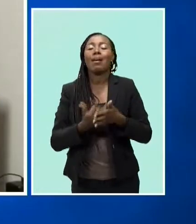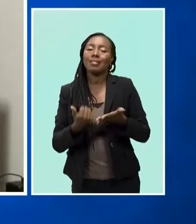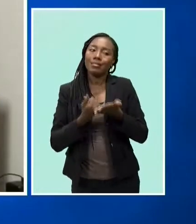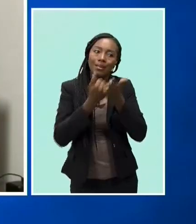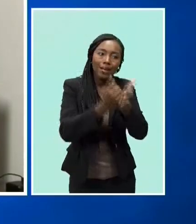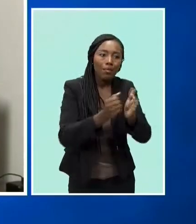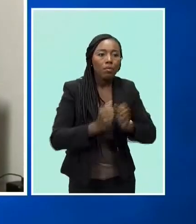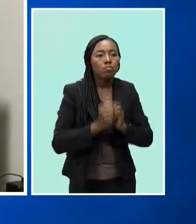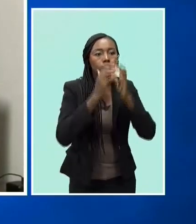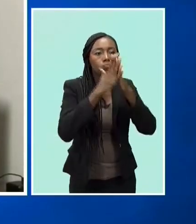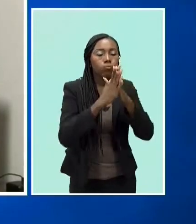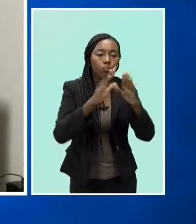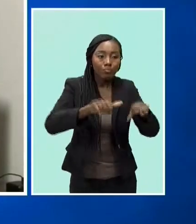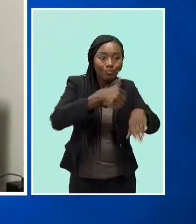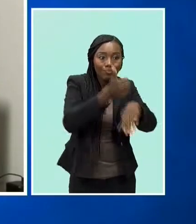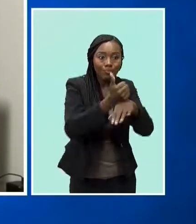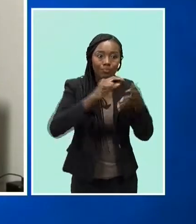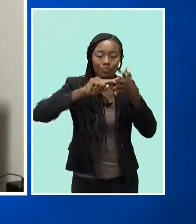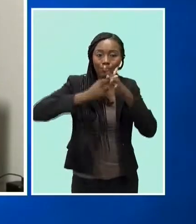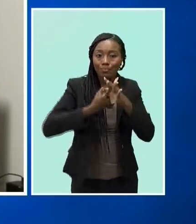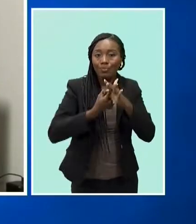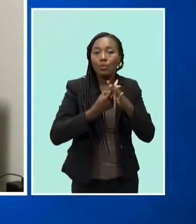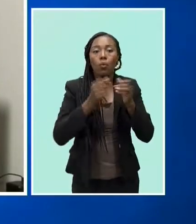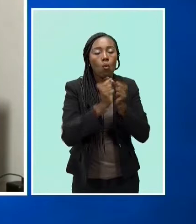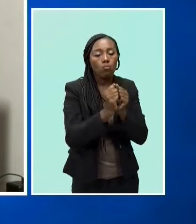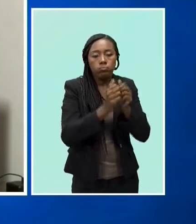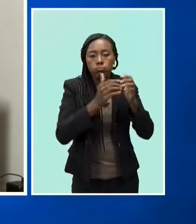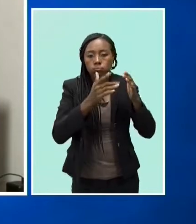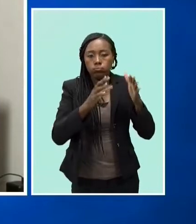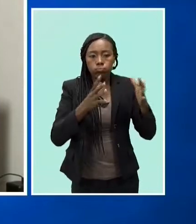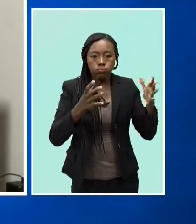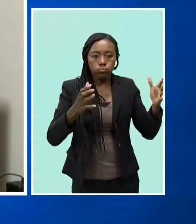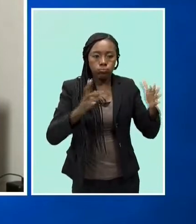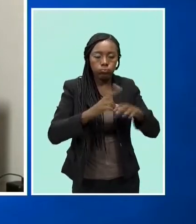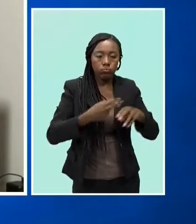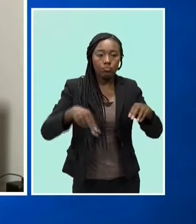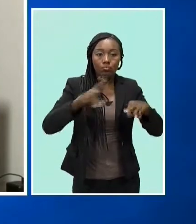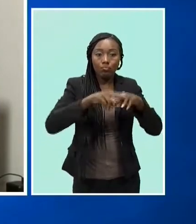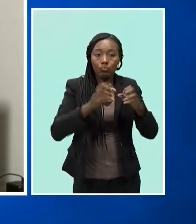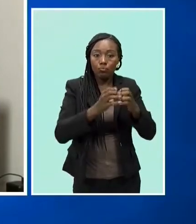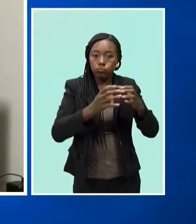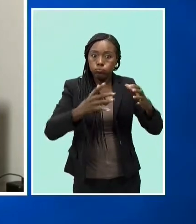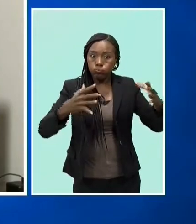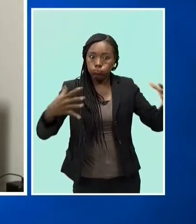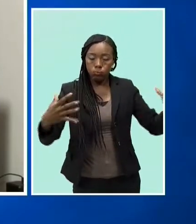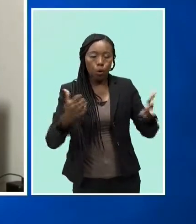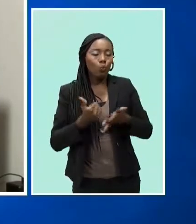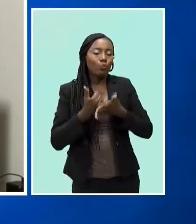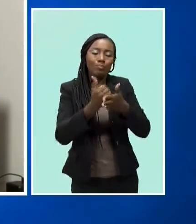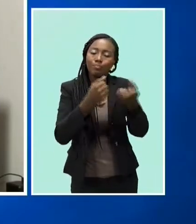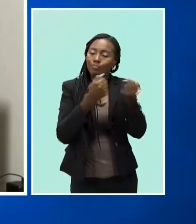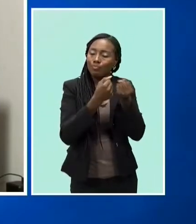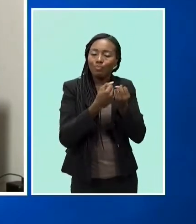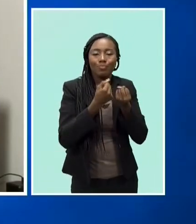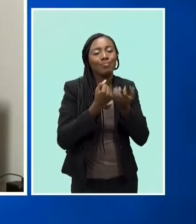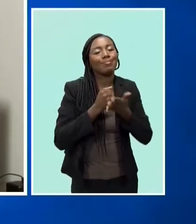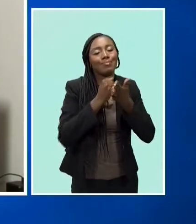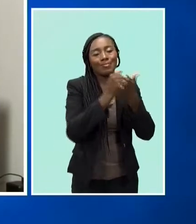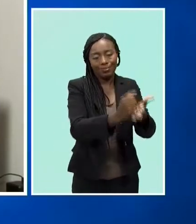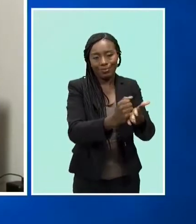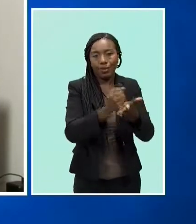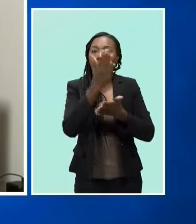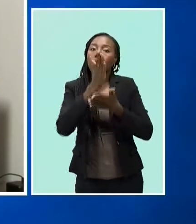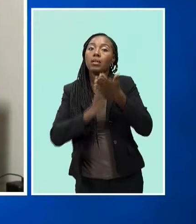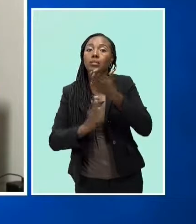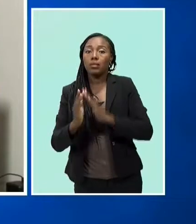business formalized and started or expanded and enable it to grow, we provide that assistance. And some of it is